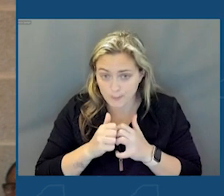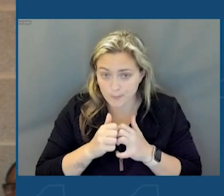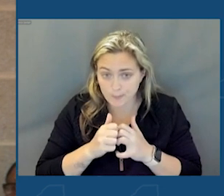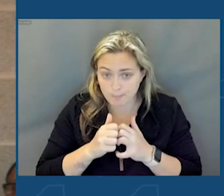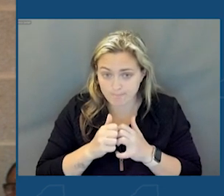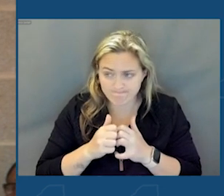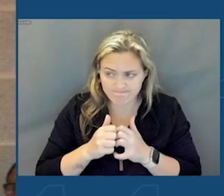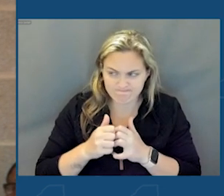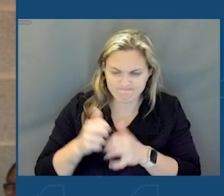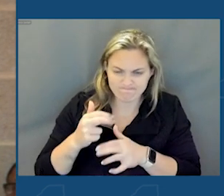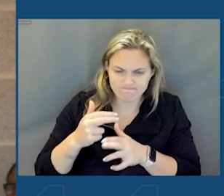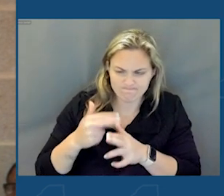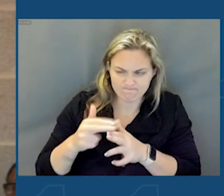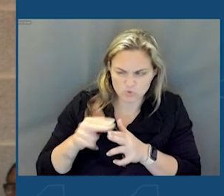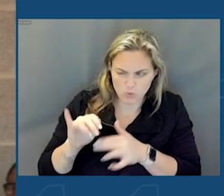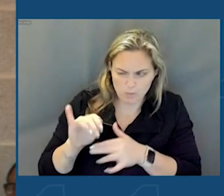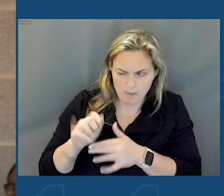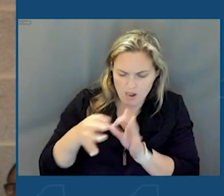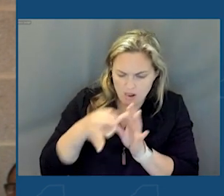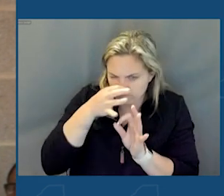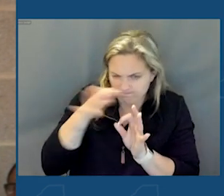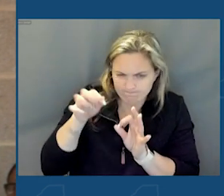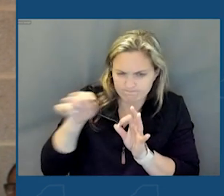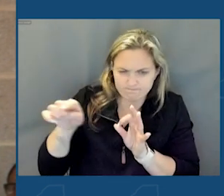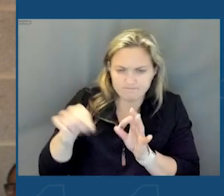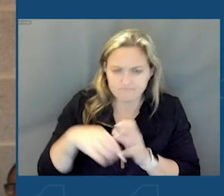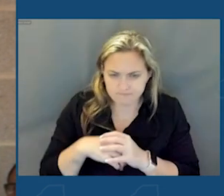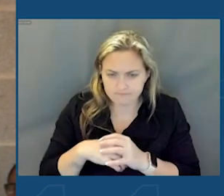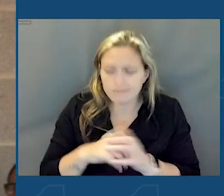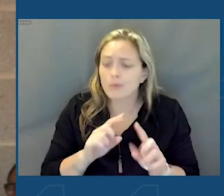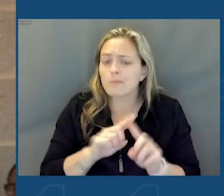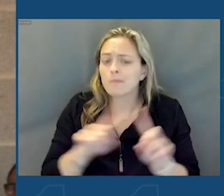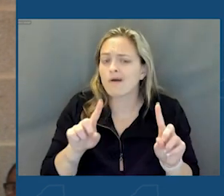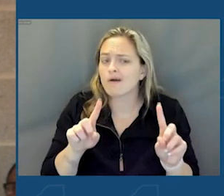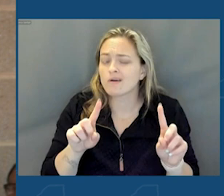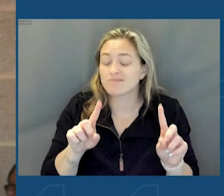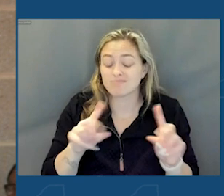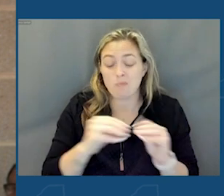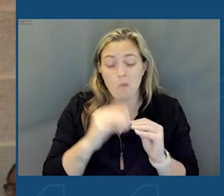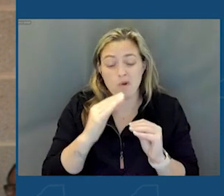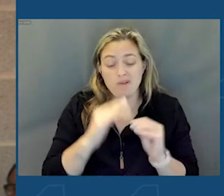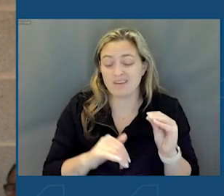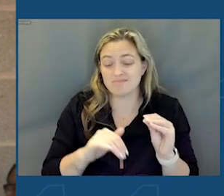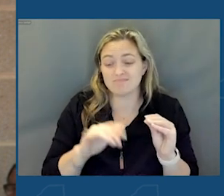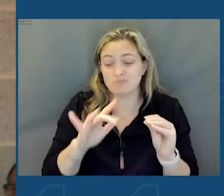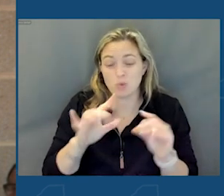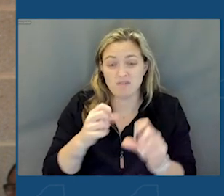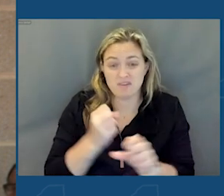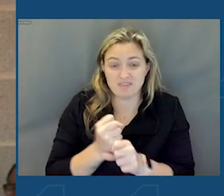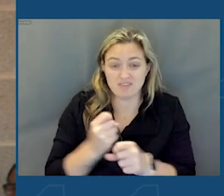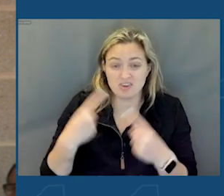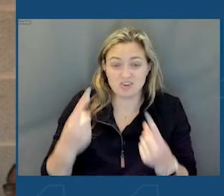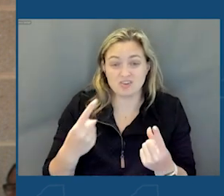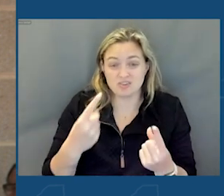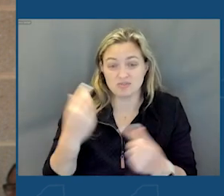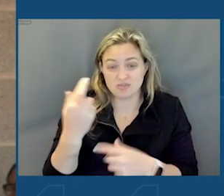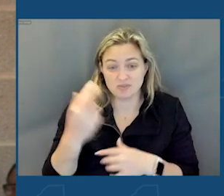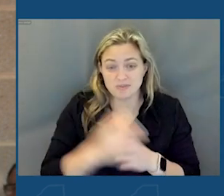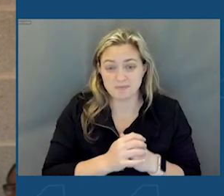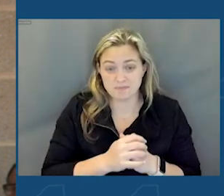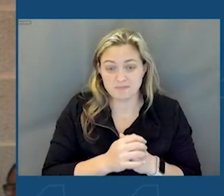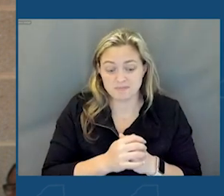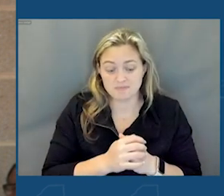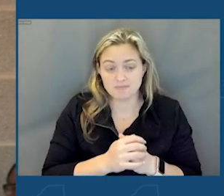short miles from here as the crow flies, but took over a quarter century to realize. On this day, we